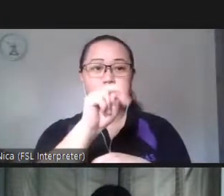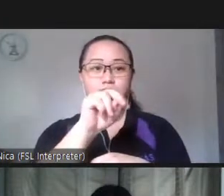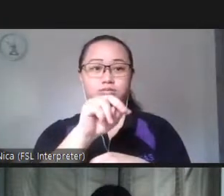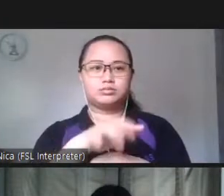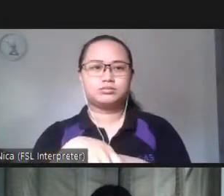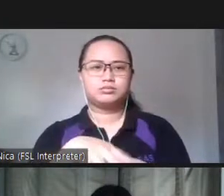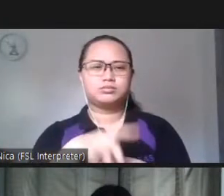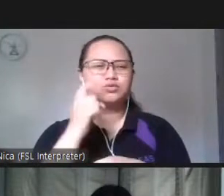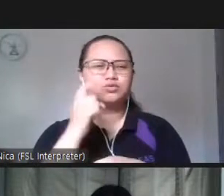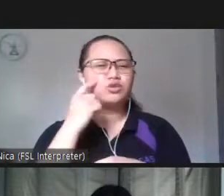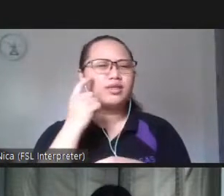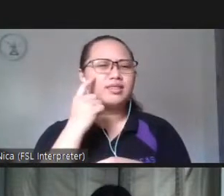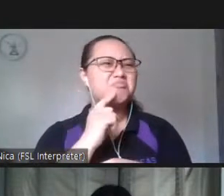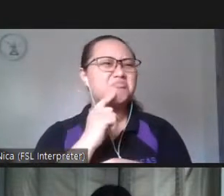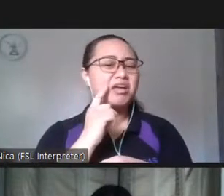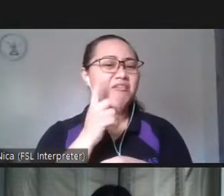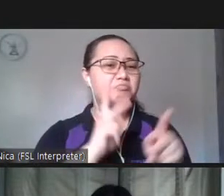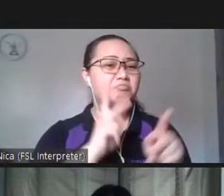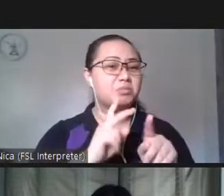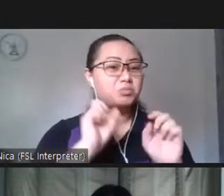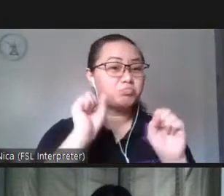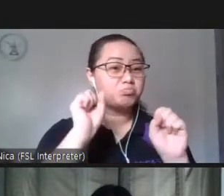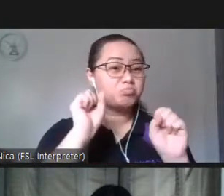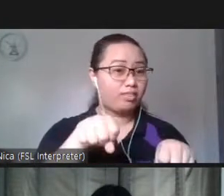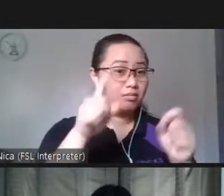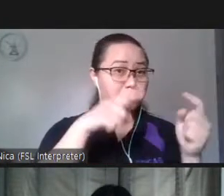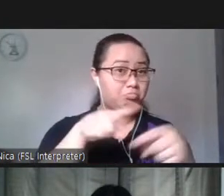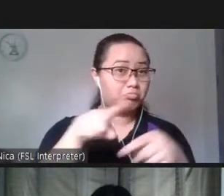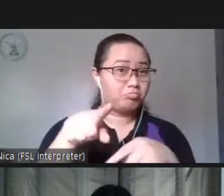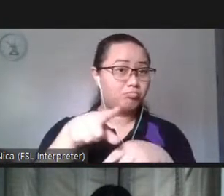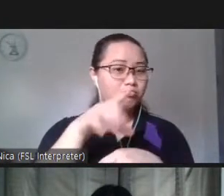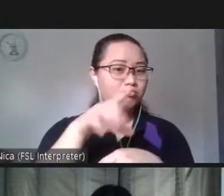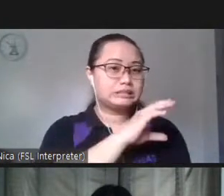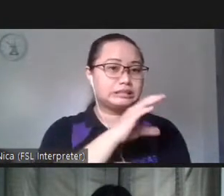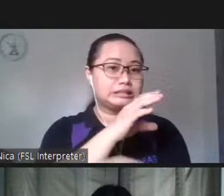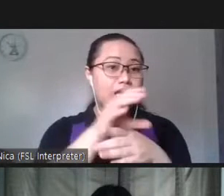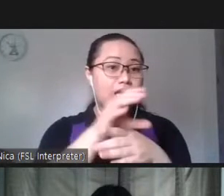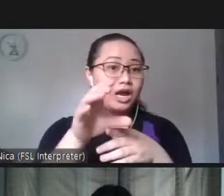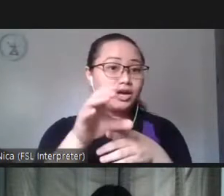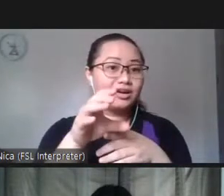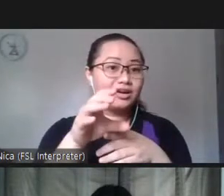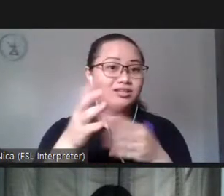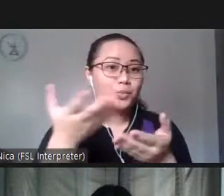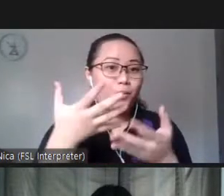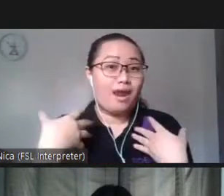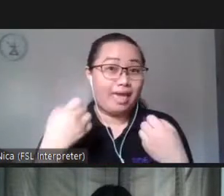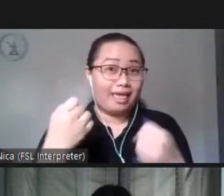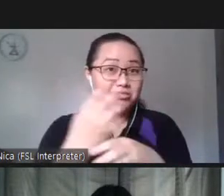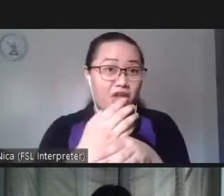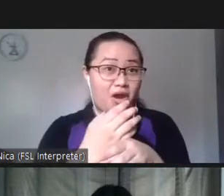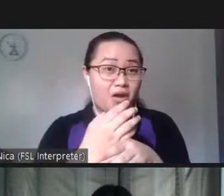in healthcare setting? And if so, anong mga area po sa hospital can they fit to work?